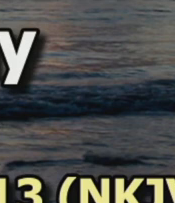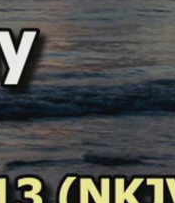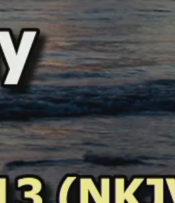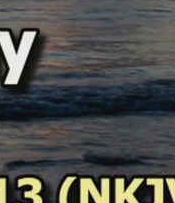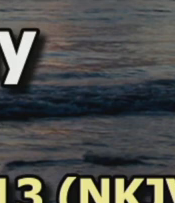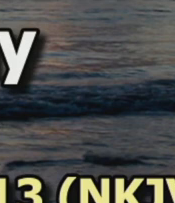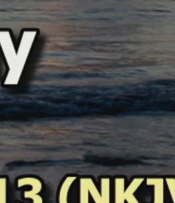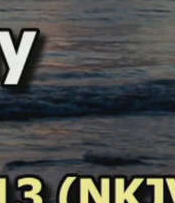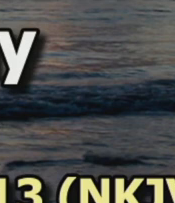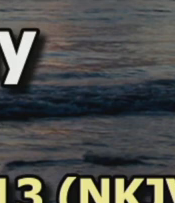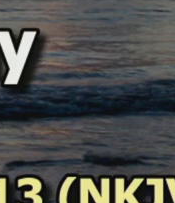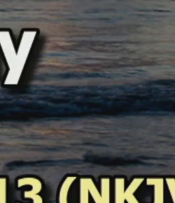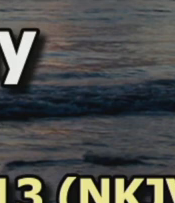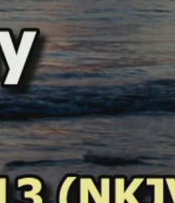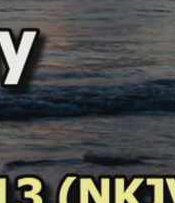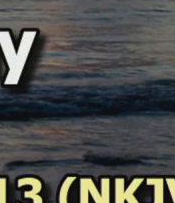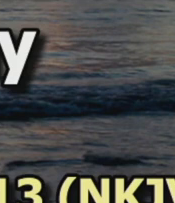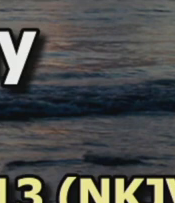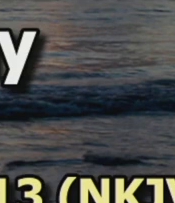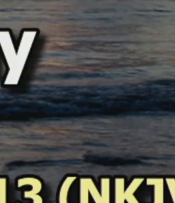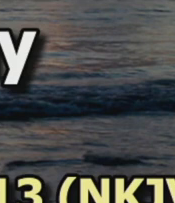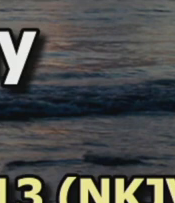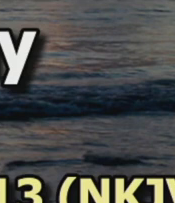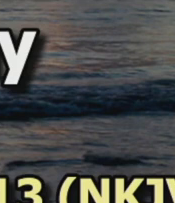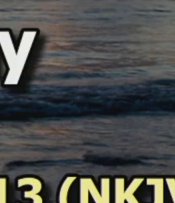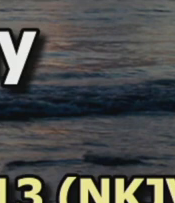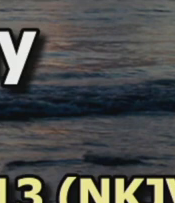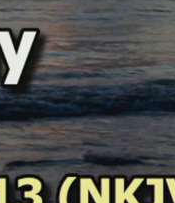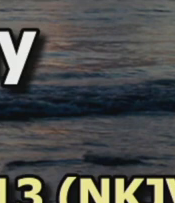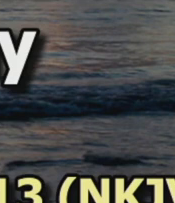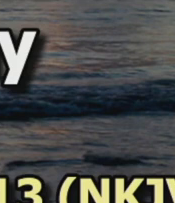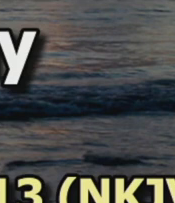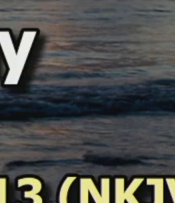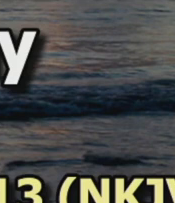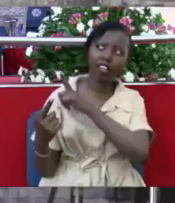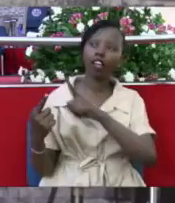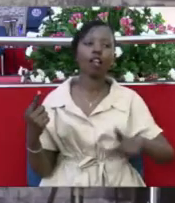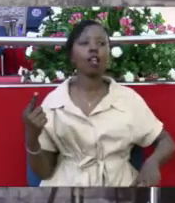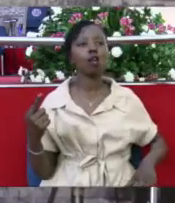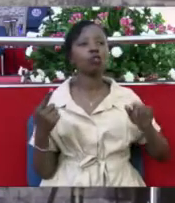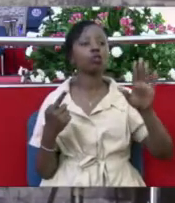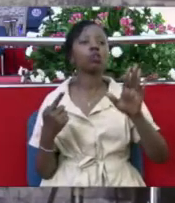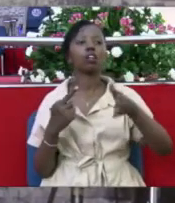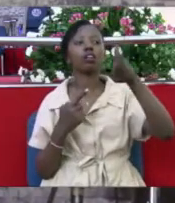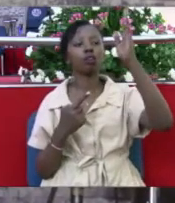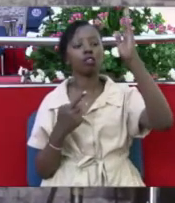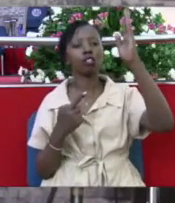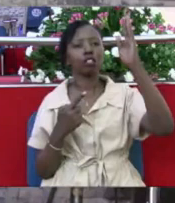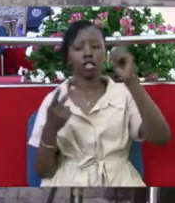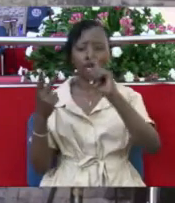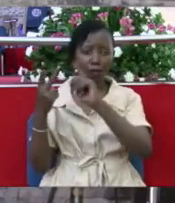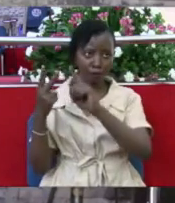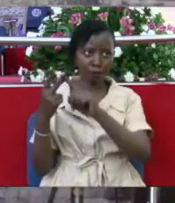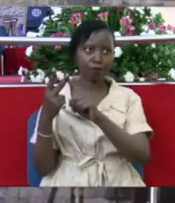the requirement is this. Itaji ni hili. Fear the Lord your God. Ukaweze kumuogopa Bwana Mungu wako. Number two.